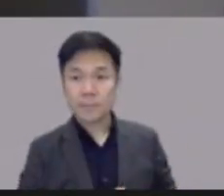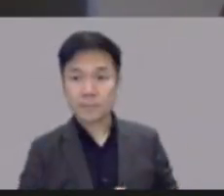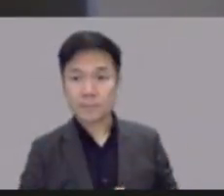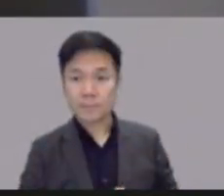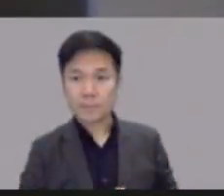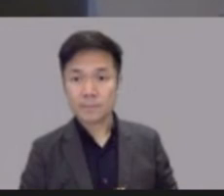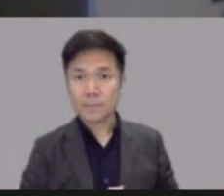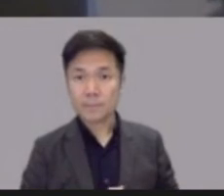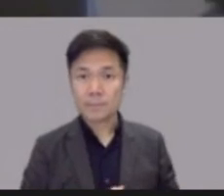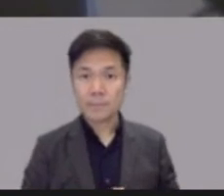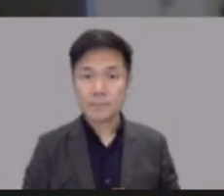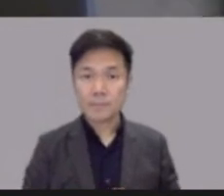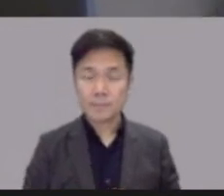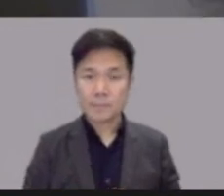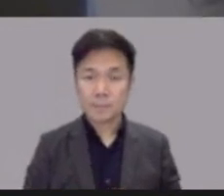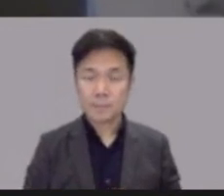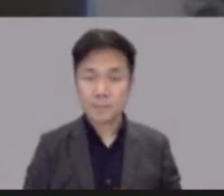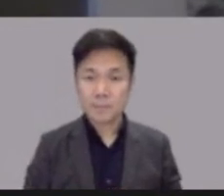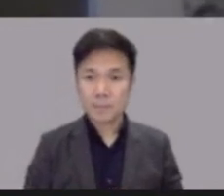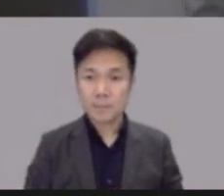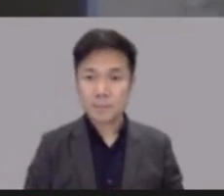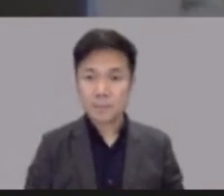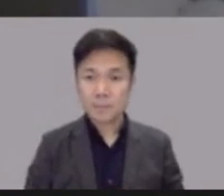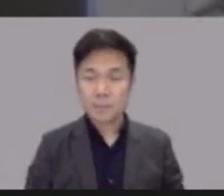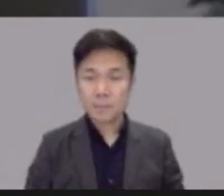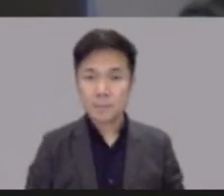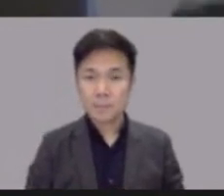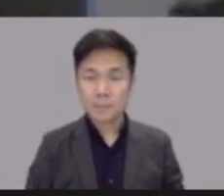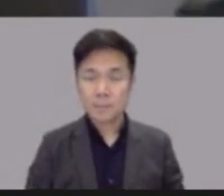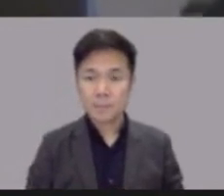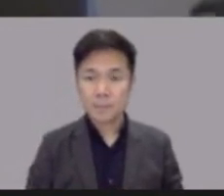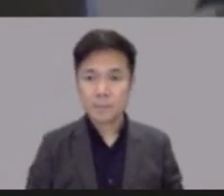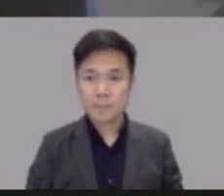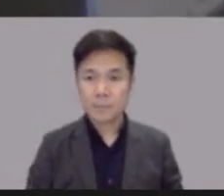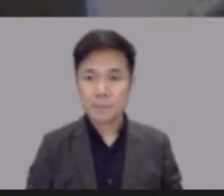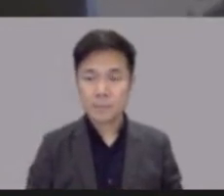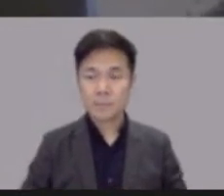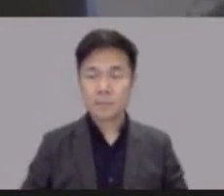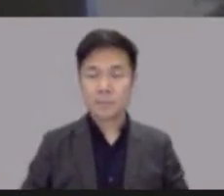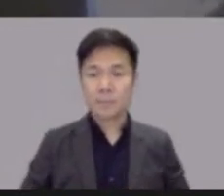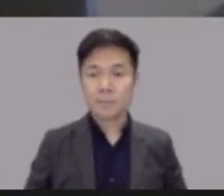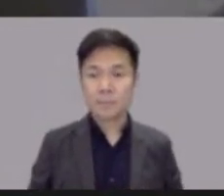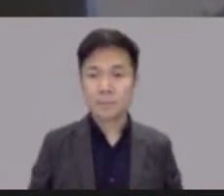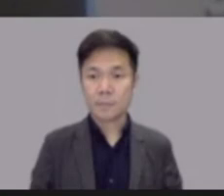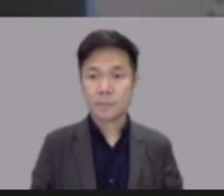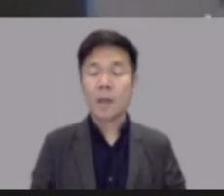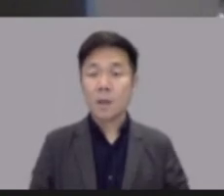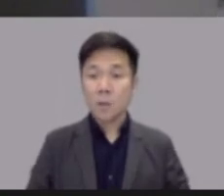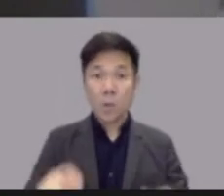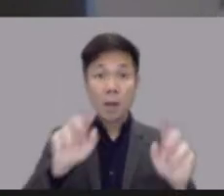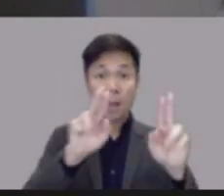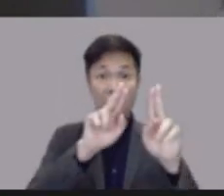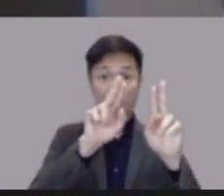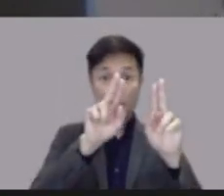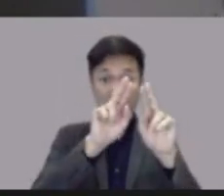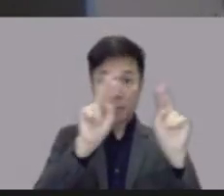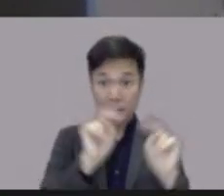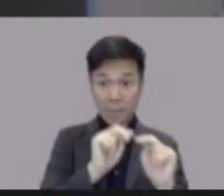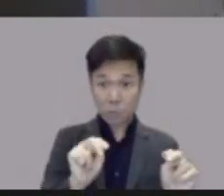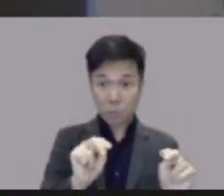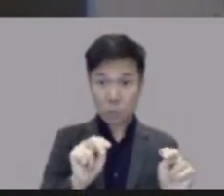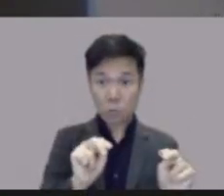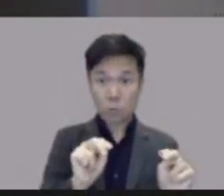uh before I give the flow to the international organizations I would not like to